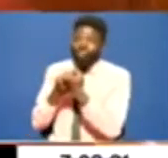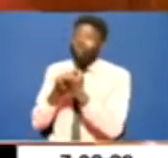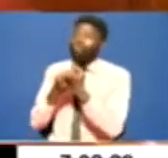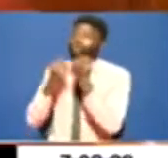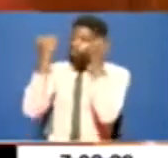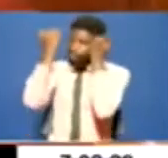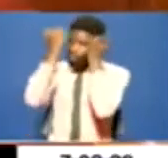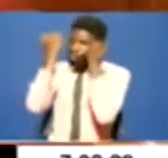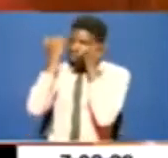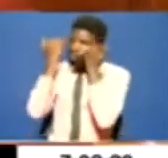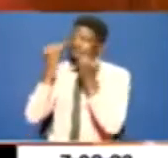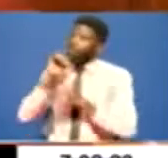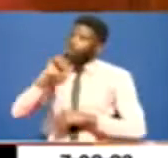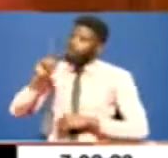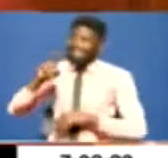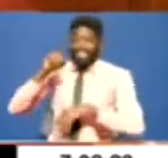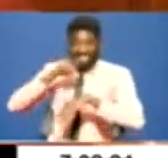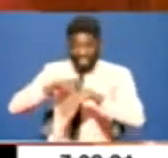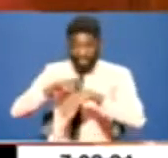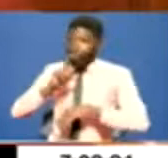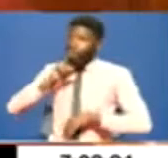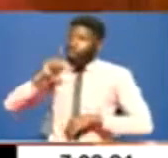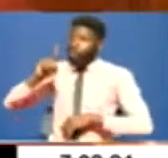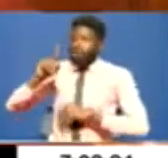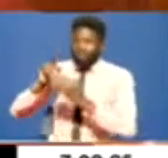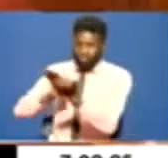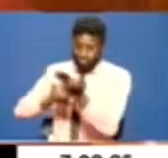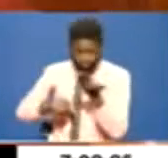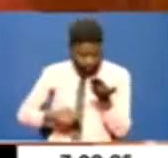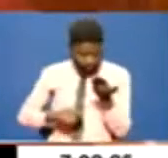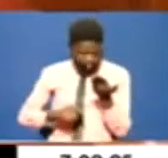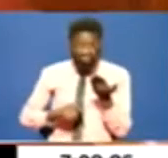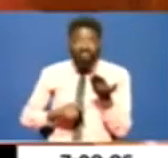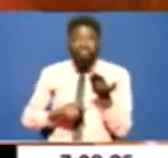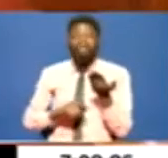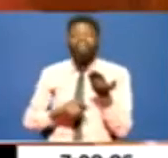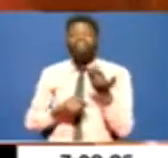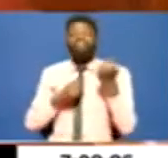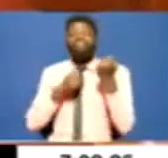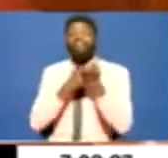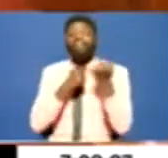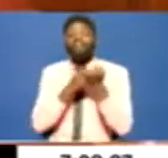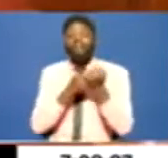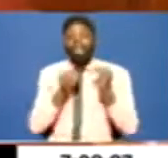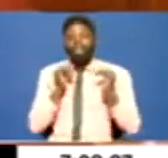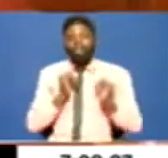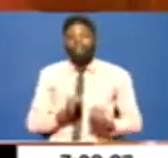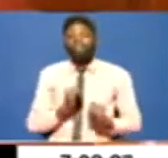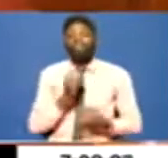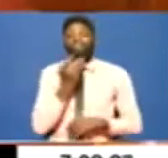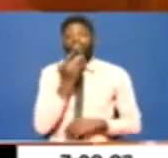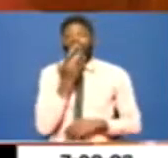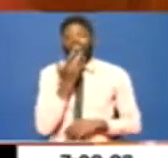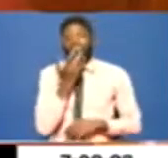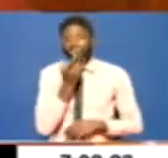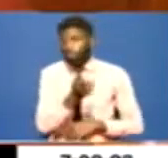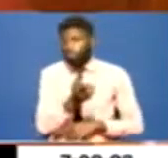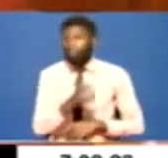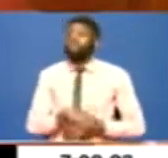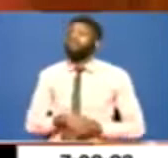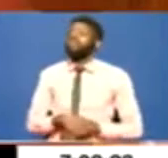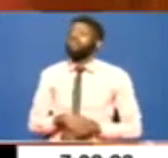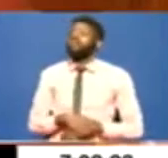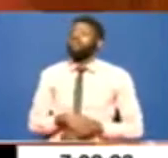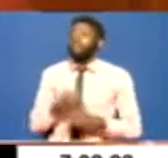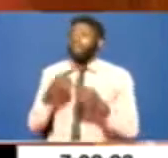is in favor of a particular individual, but when it is against you, you accuse the court. So